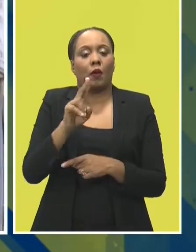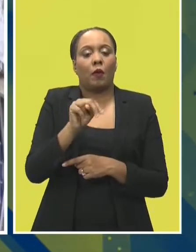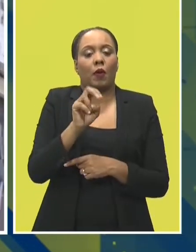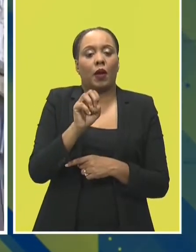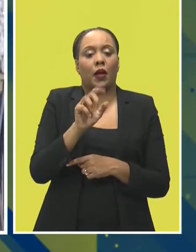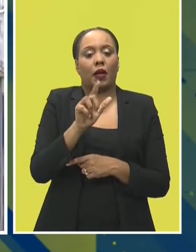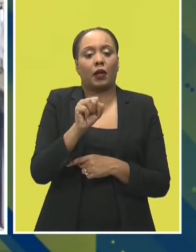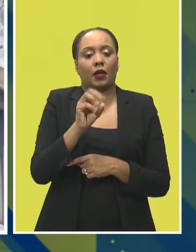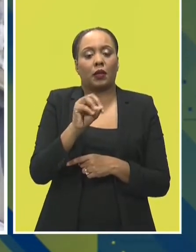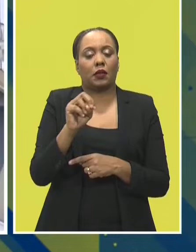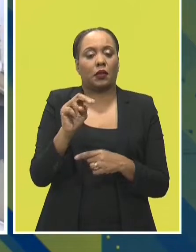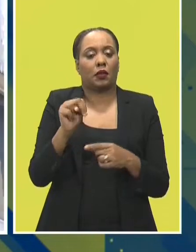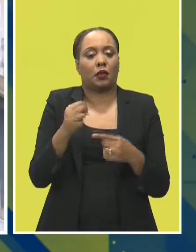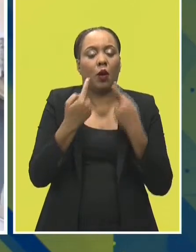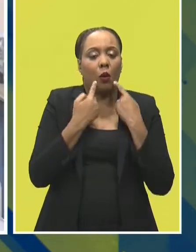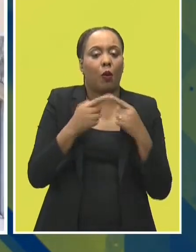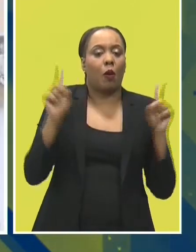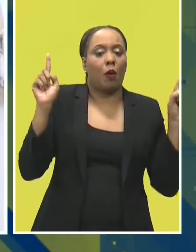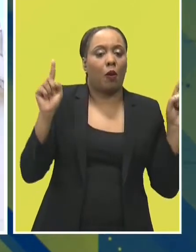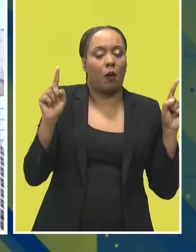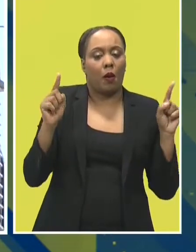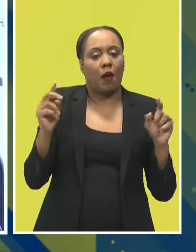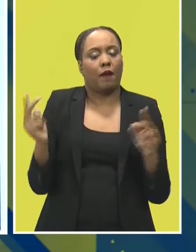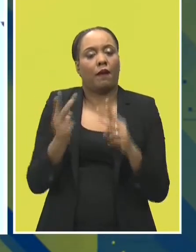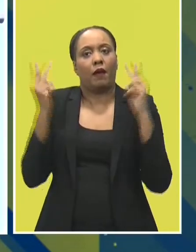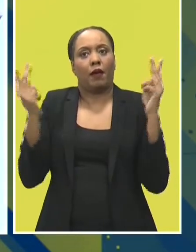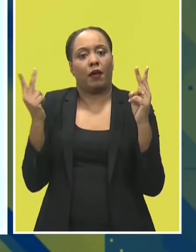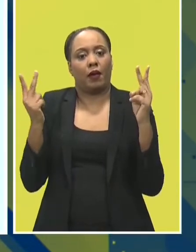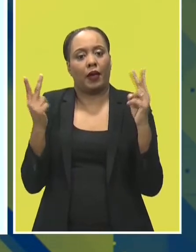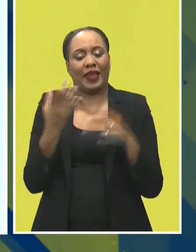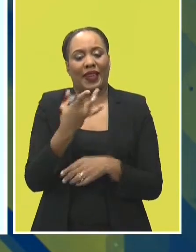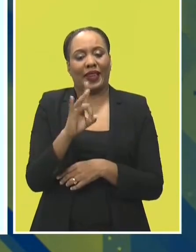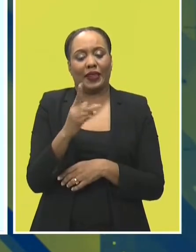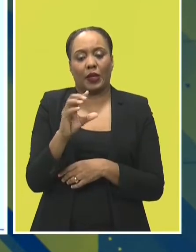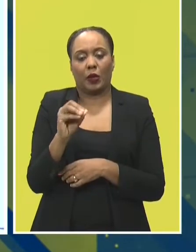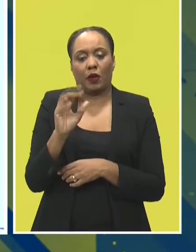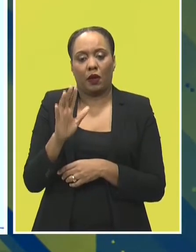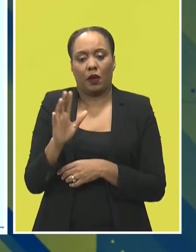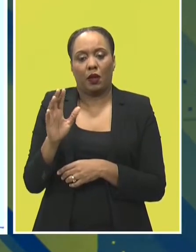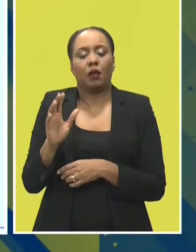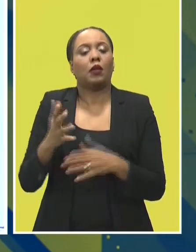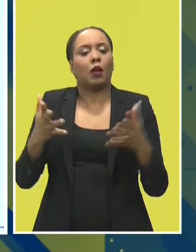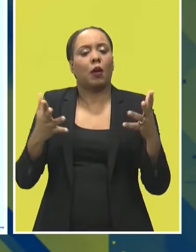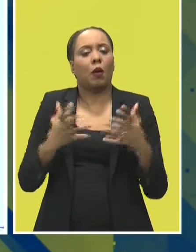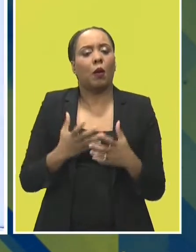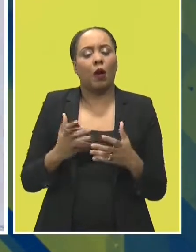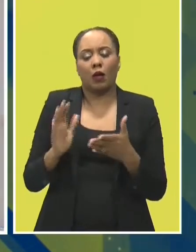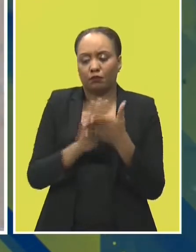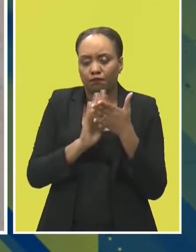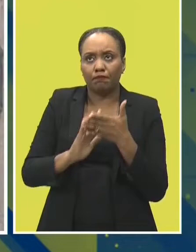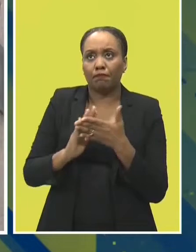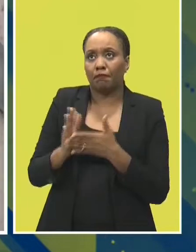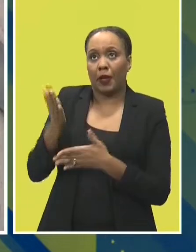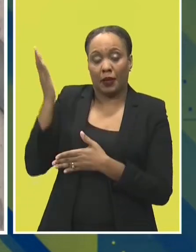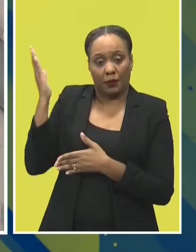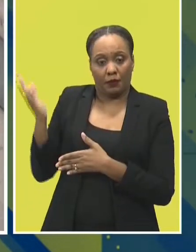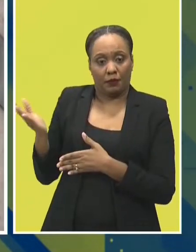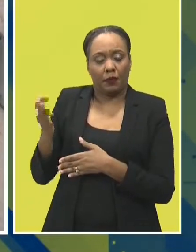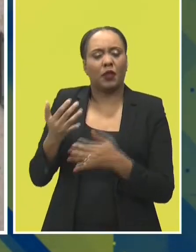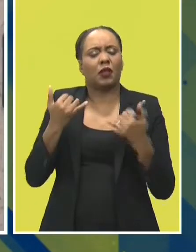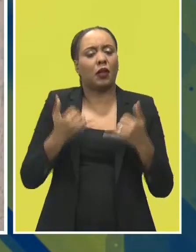death at Cape Trafalgar in 1805, plans were made to honor Horatio Nelson's memory. Now, Barbadians at the